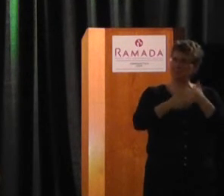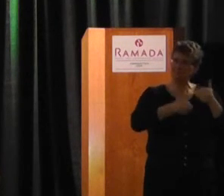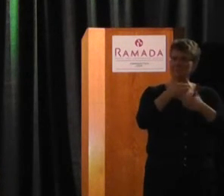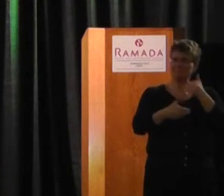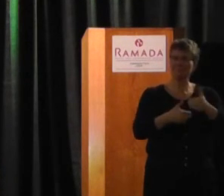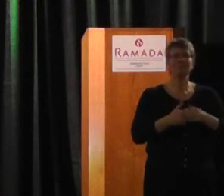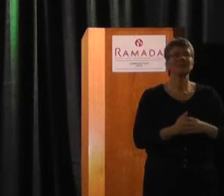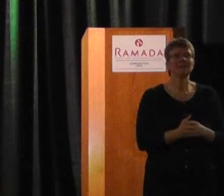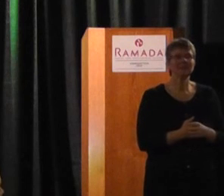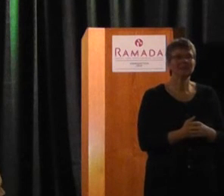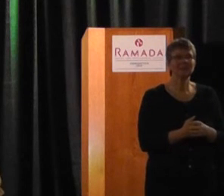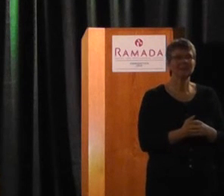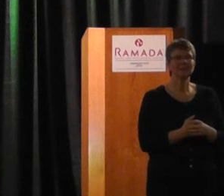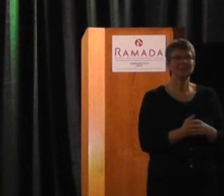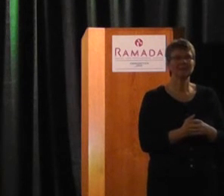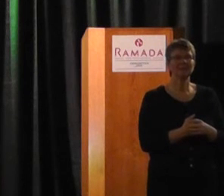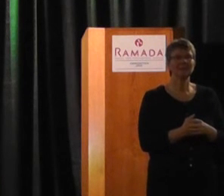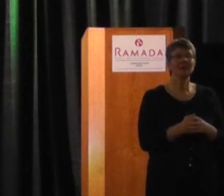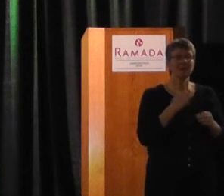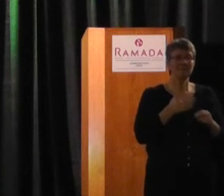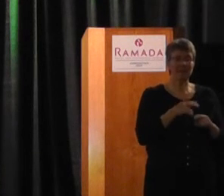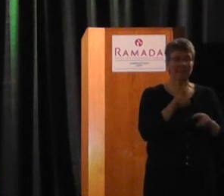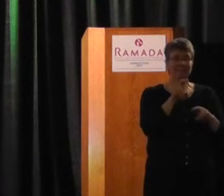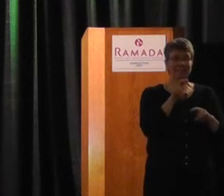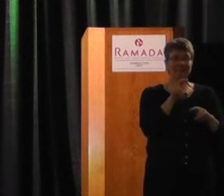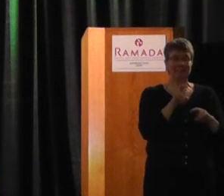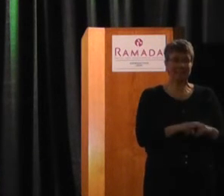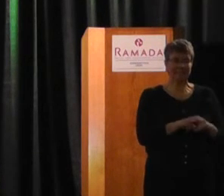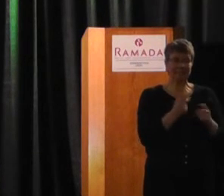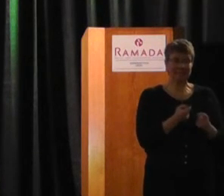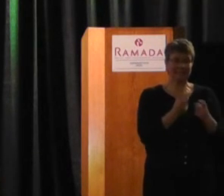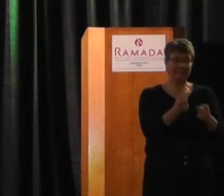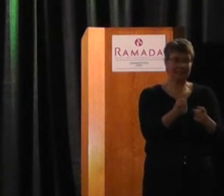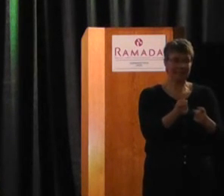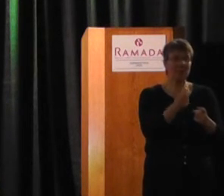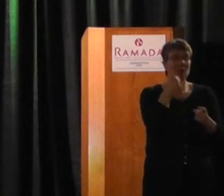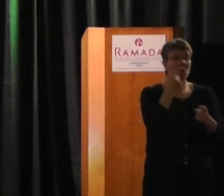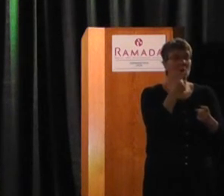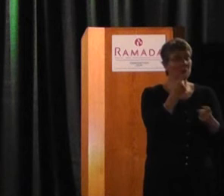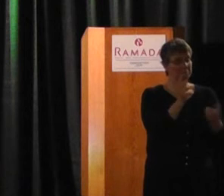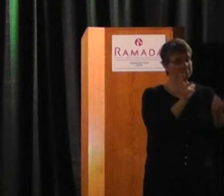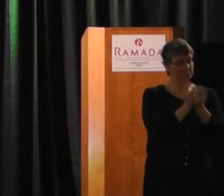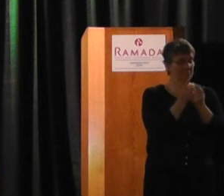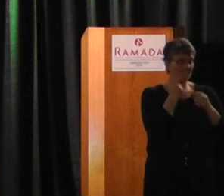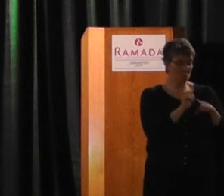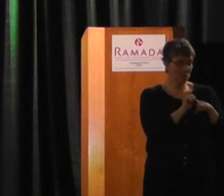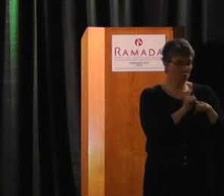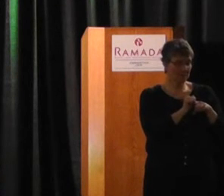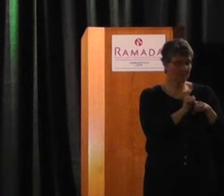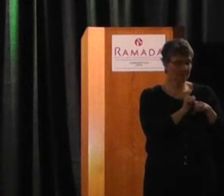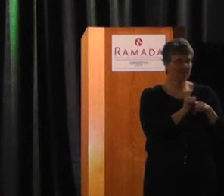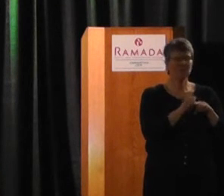I have to say that the city ski is not only good for ski or for training. As well, I can use another use like